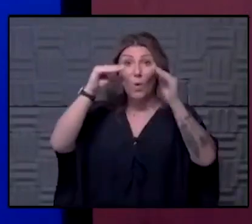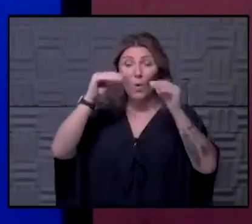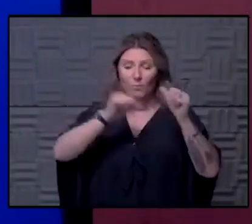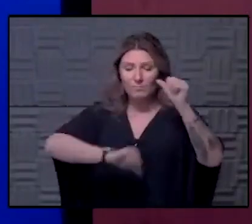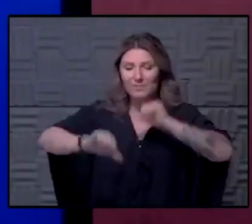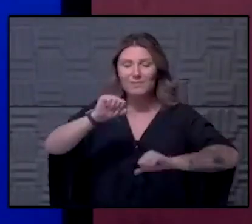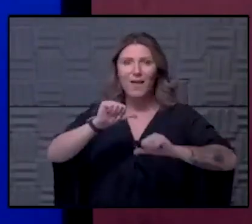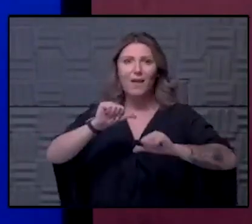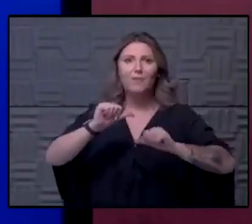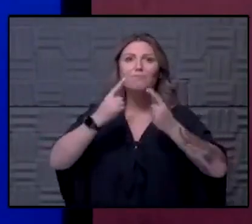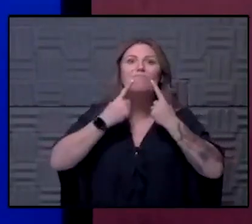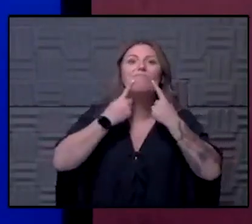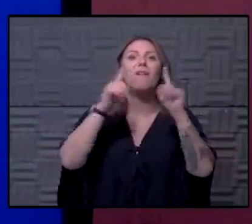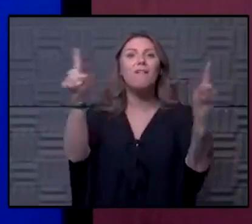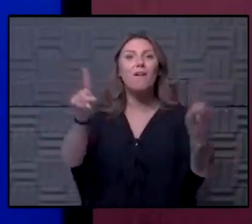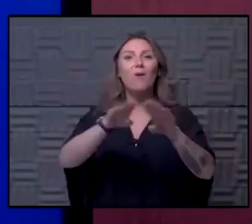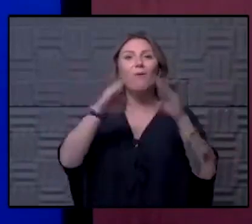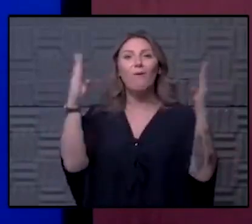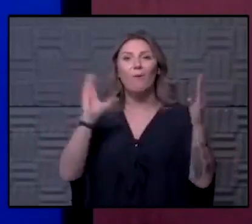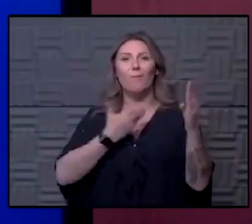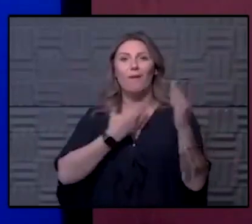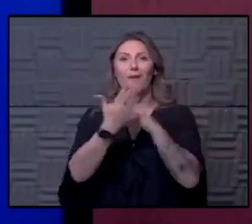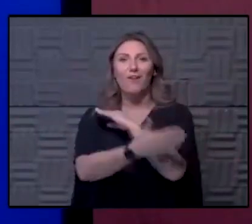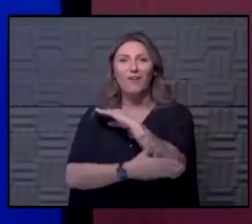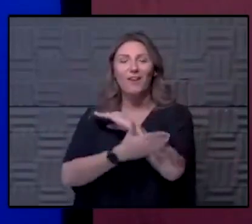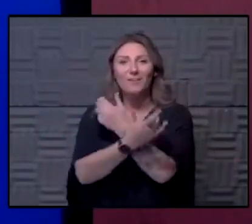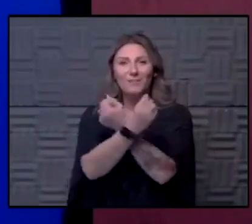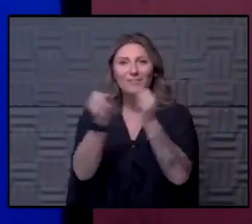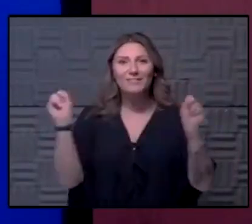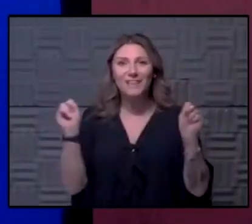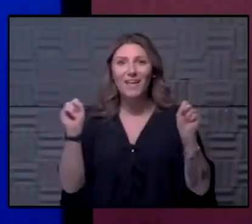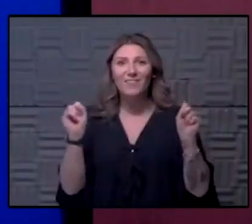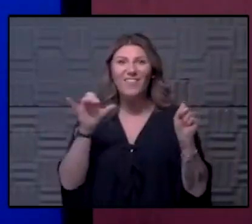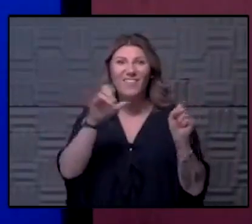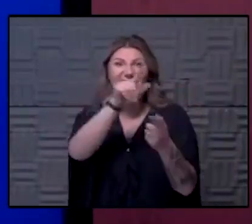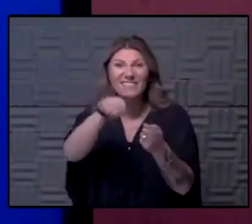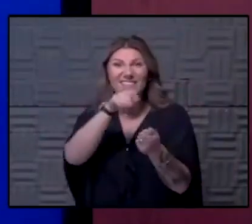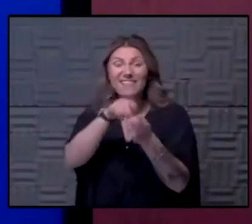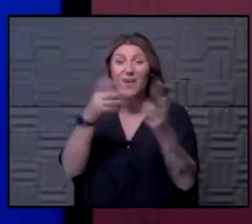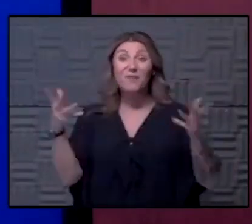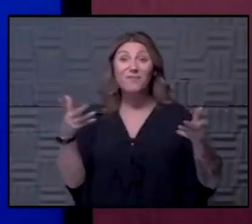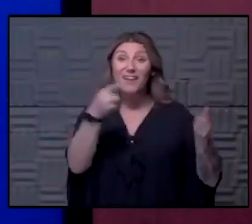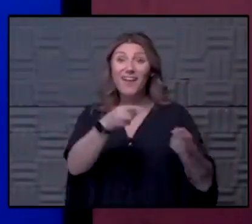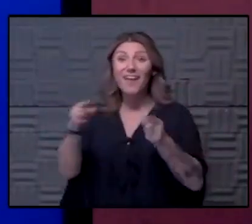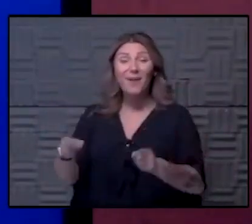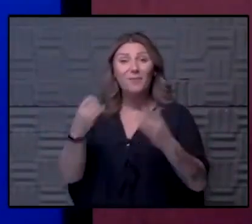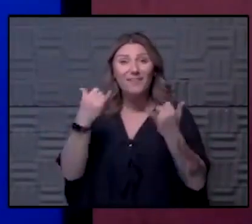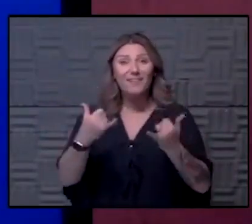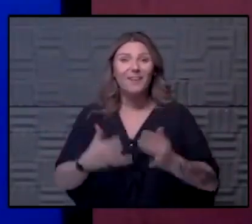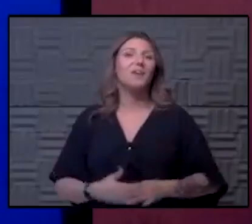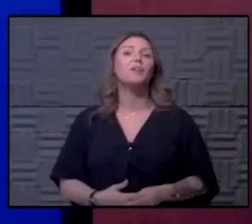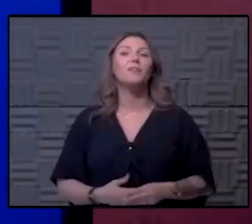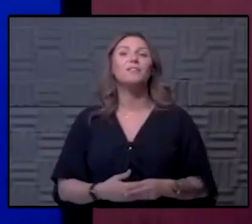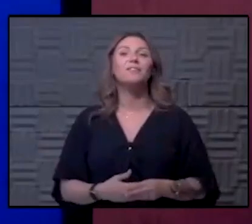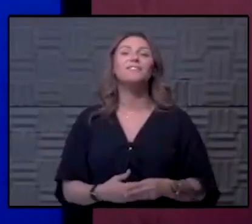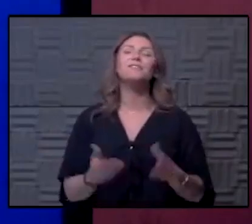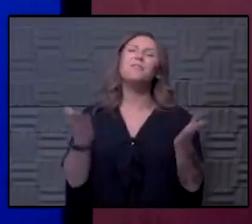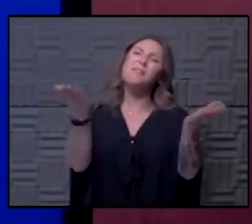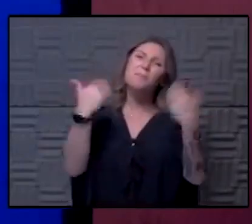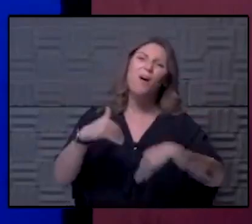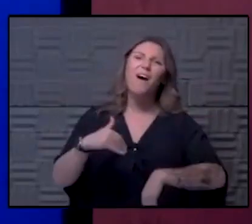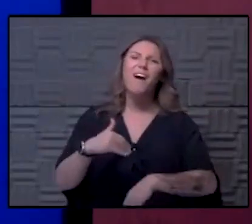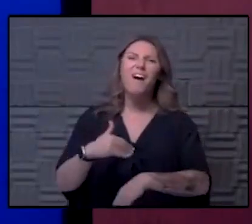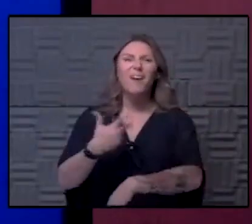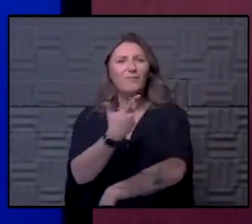would get us to the reopening of our country safely. And that's exactly what's happening right now. So come and get